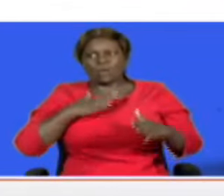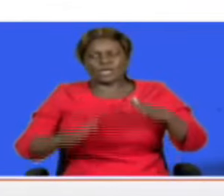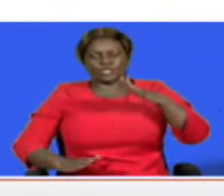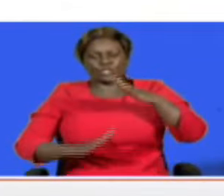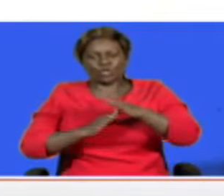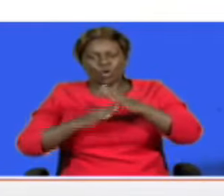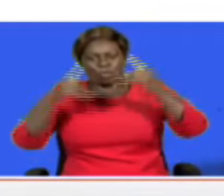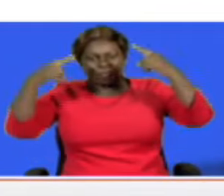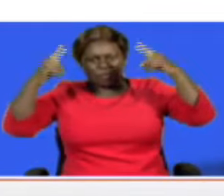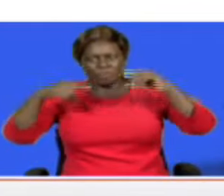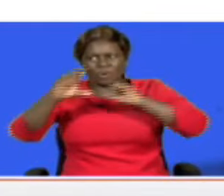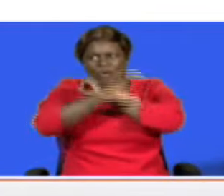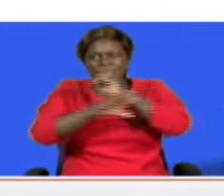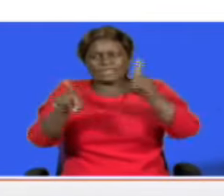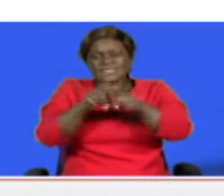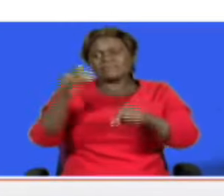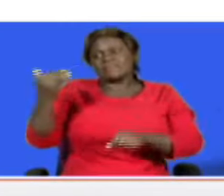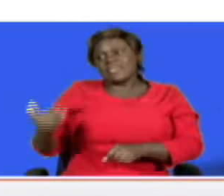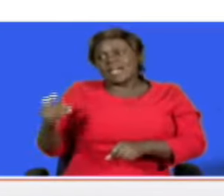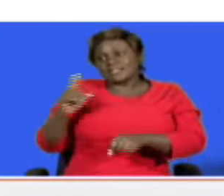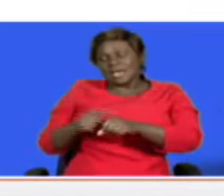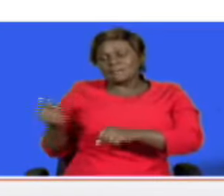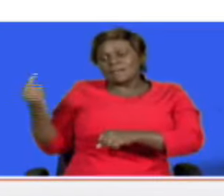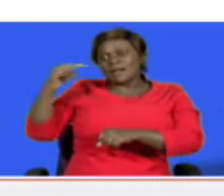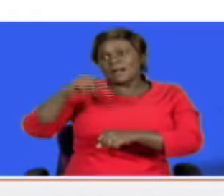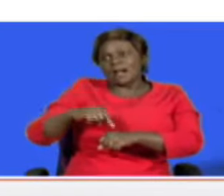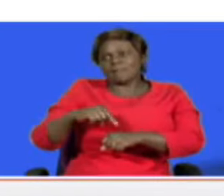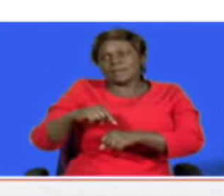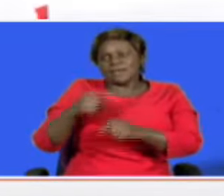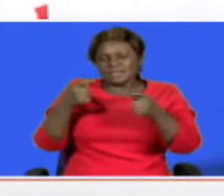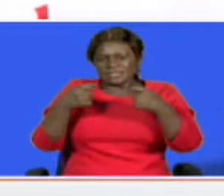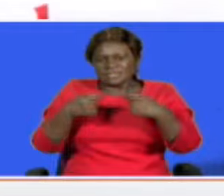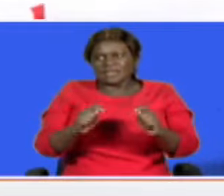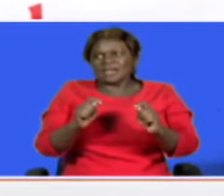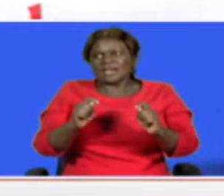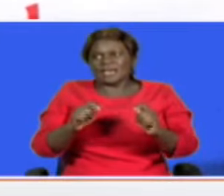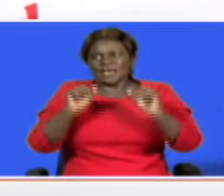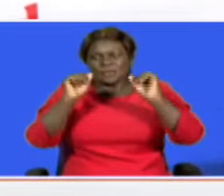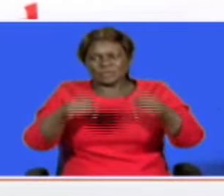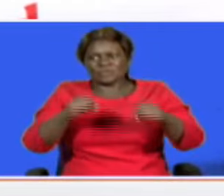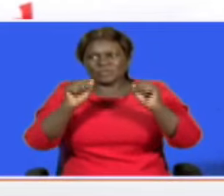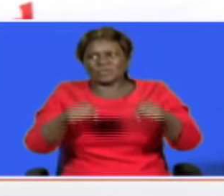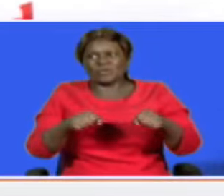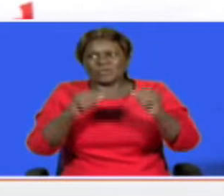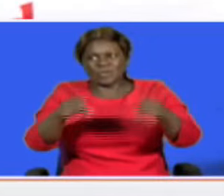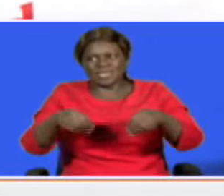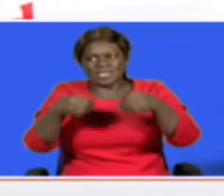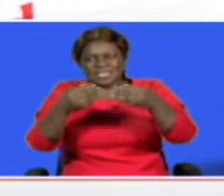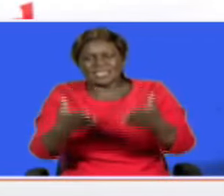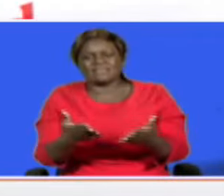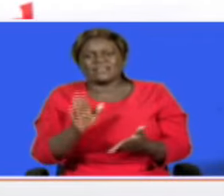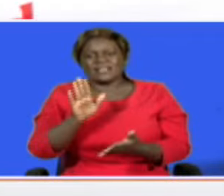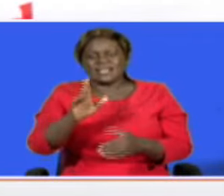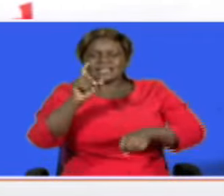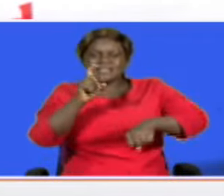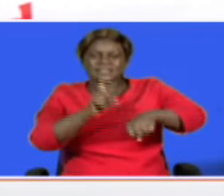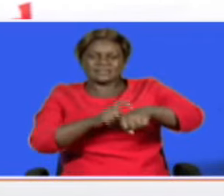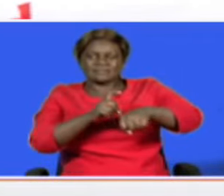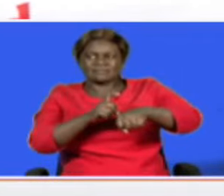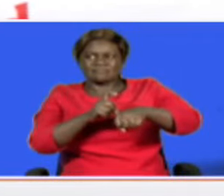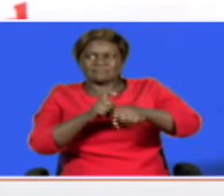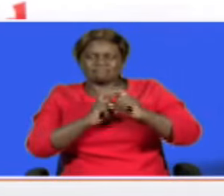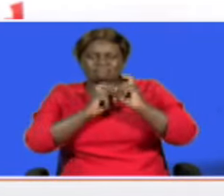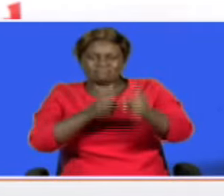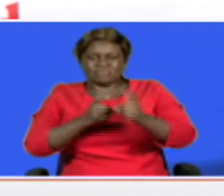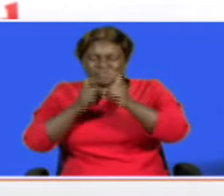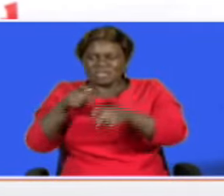stars in the country. And even the young ones, when they come up, we try as much as possible and give them that kind of oomph so